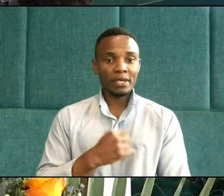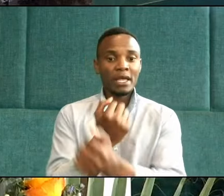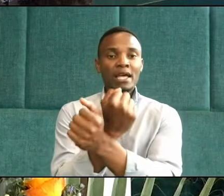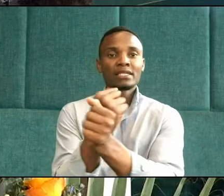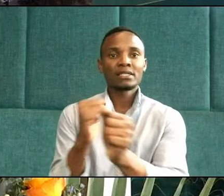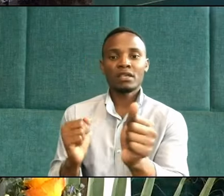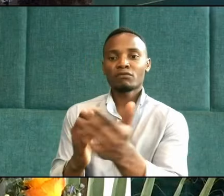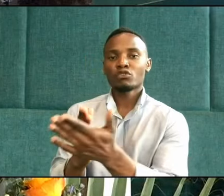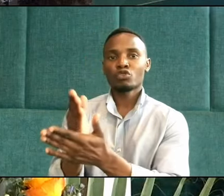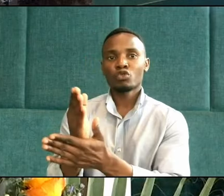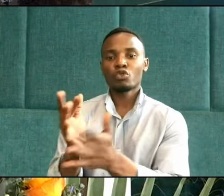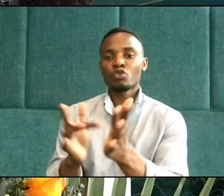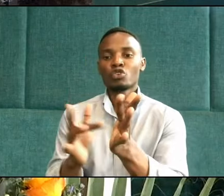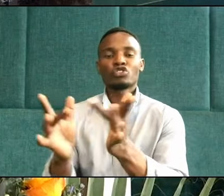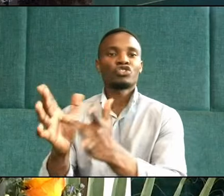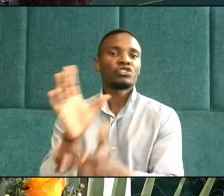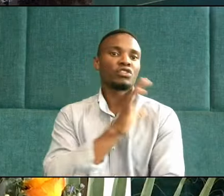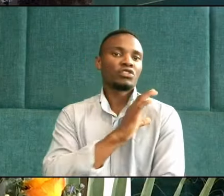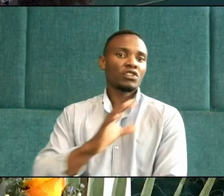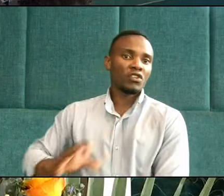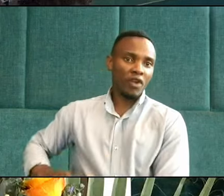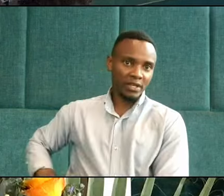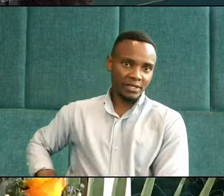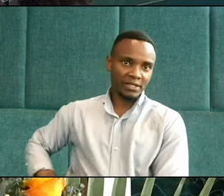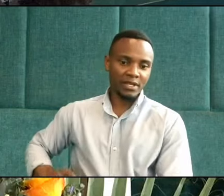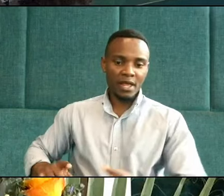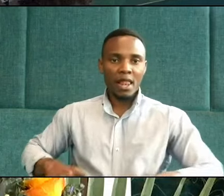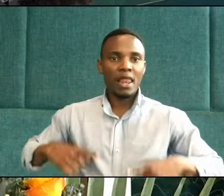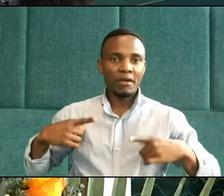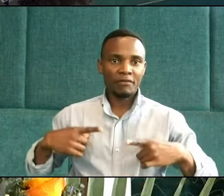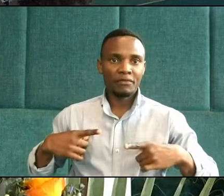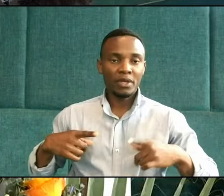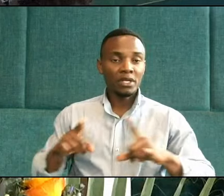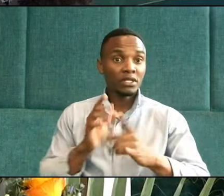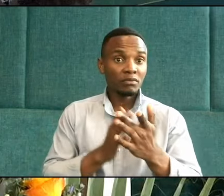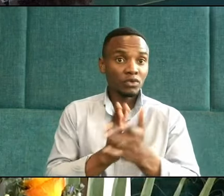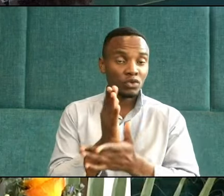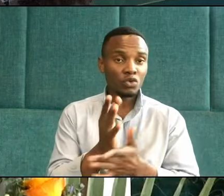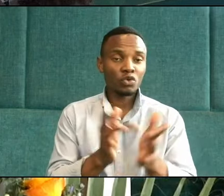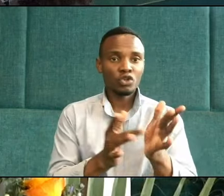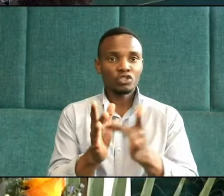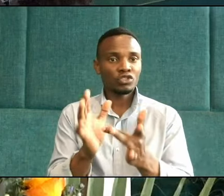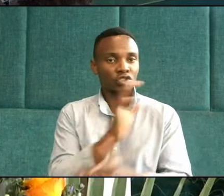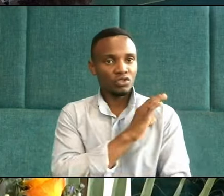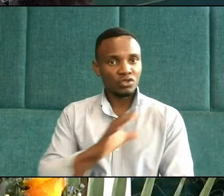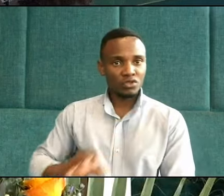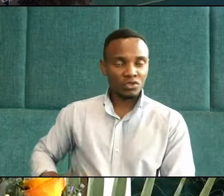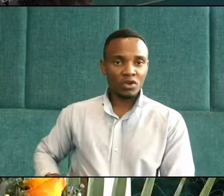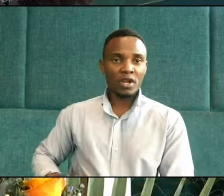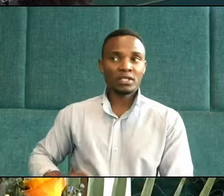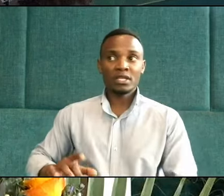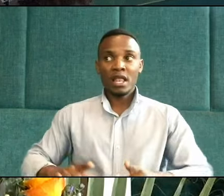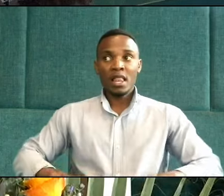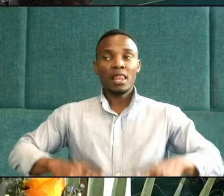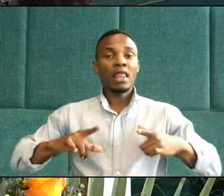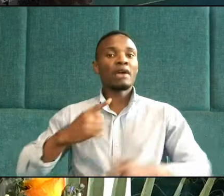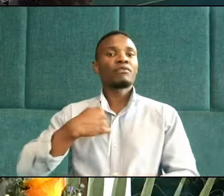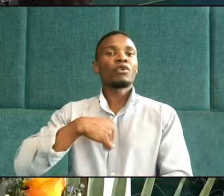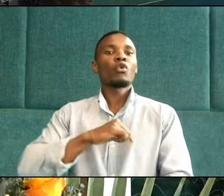through Christ's life. And therefore, through Christ's life, we will be delivered in a